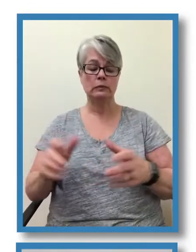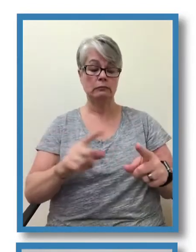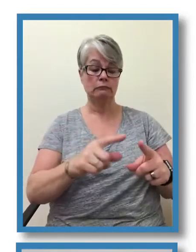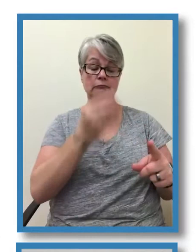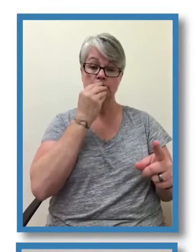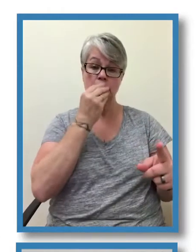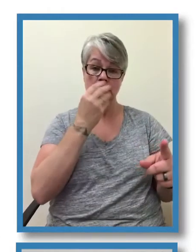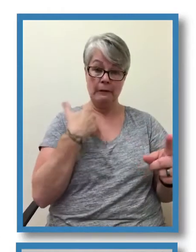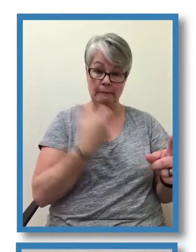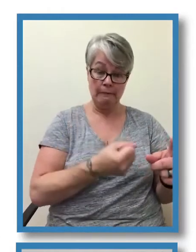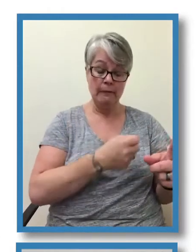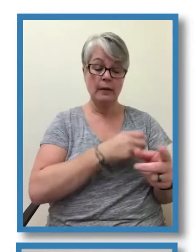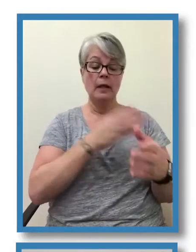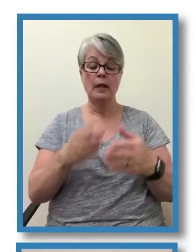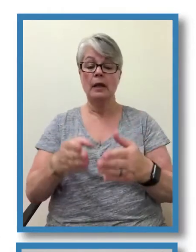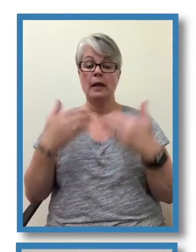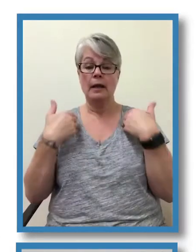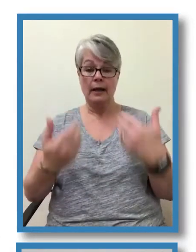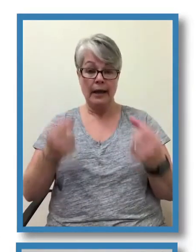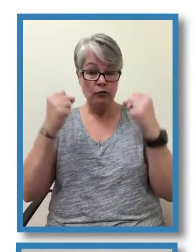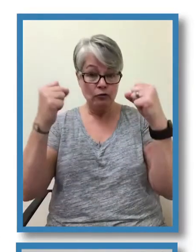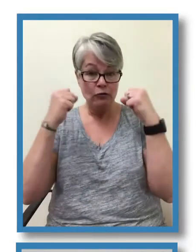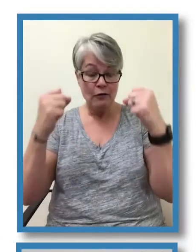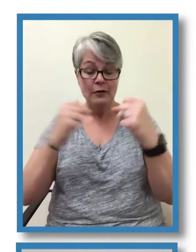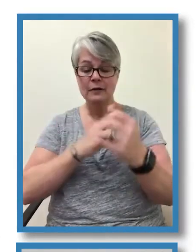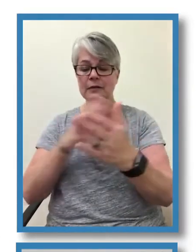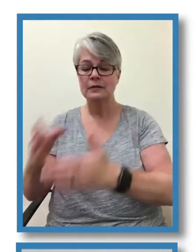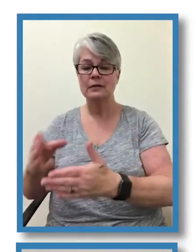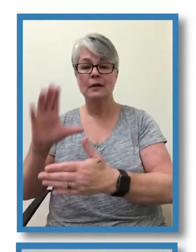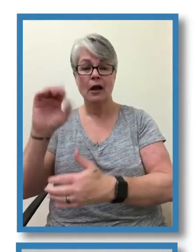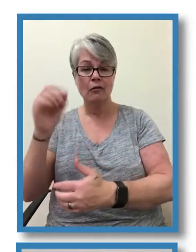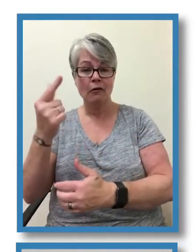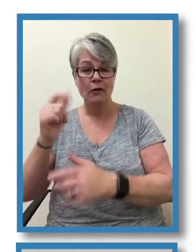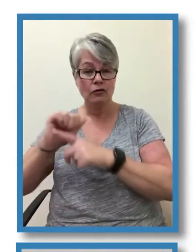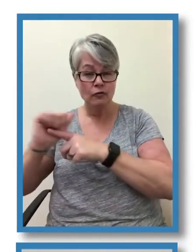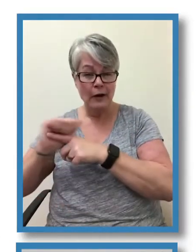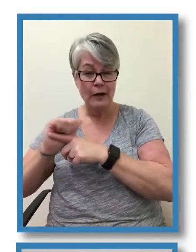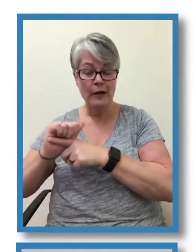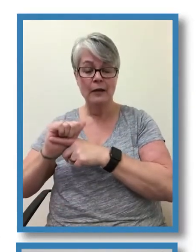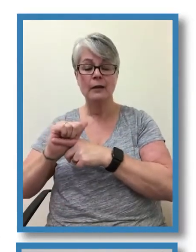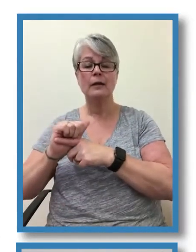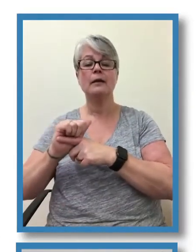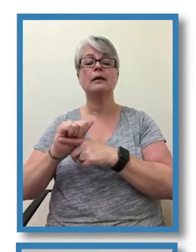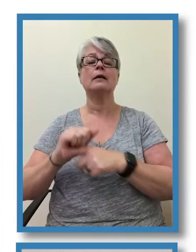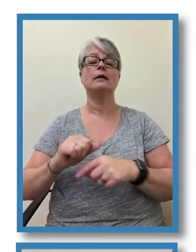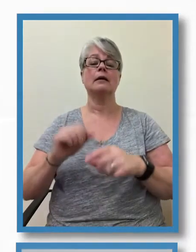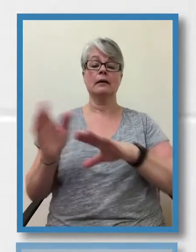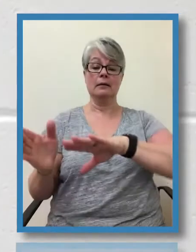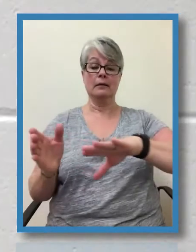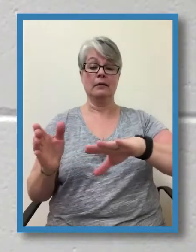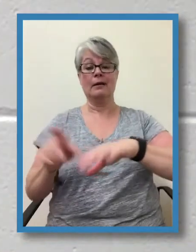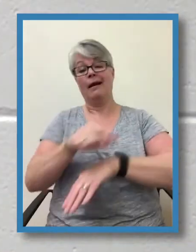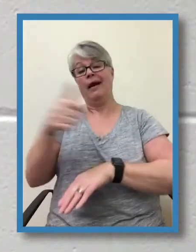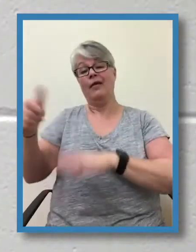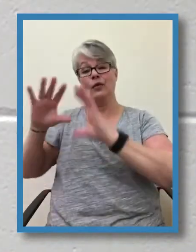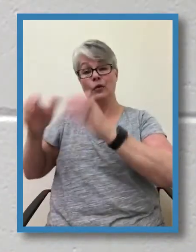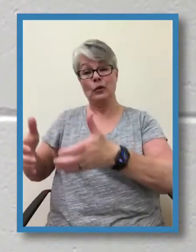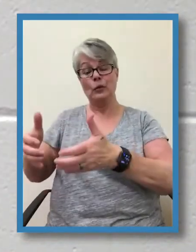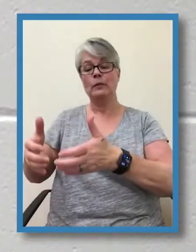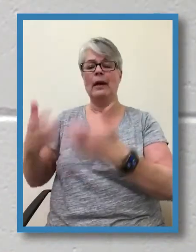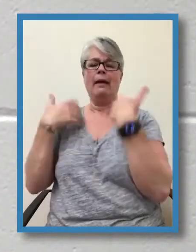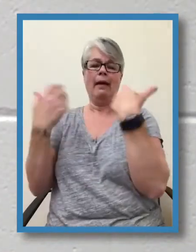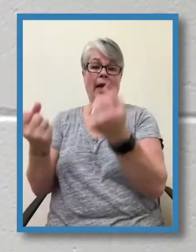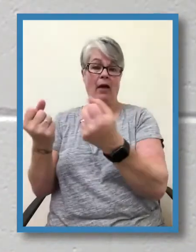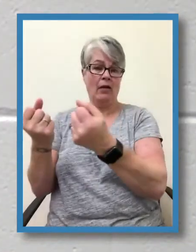the outcomes were improved cognition and reduced risk of cognitive decline for the intervention. So that was a very compelling study. And this is leading